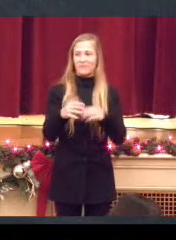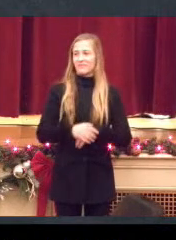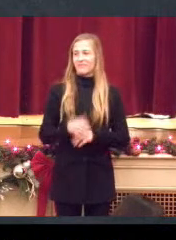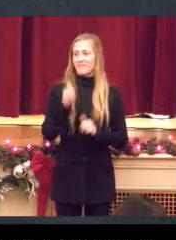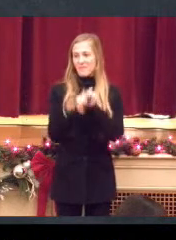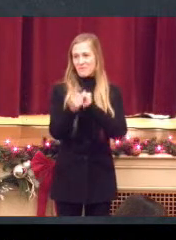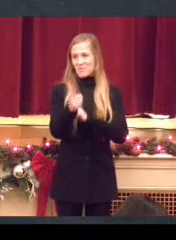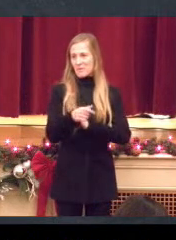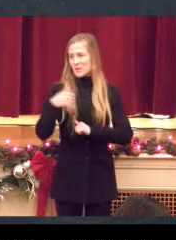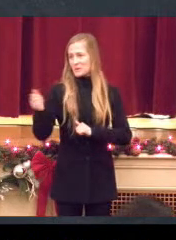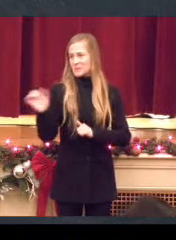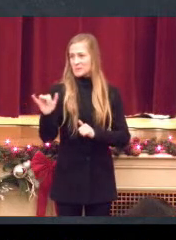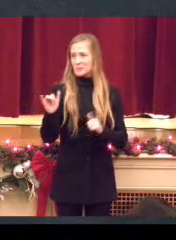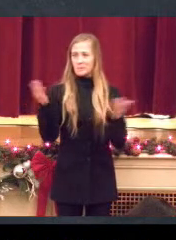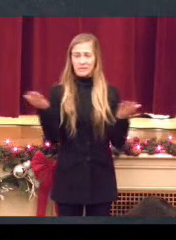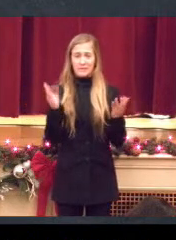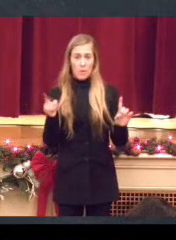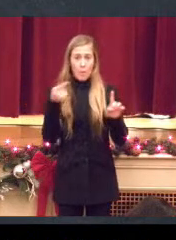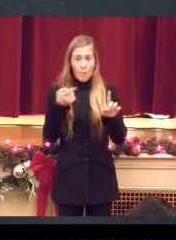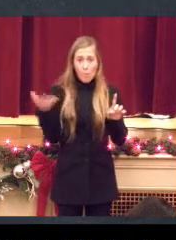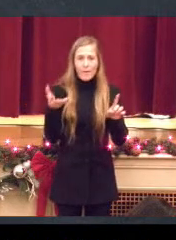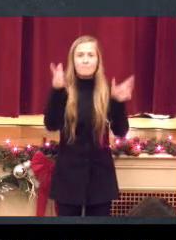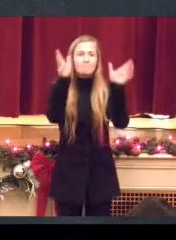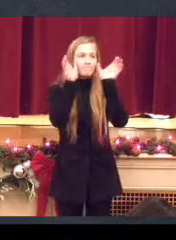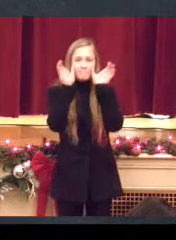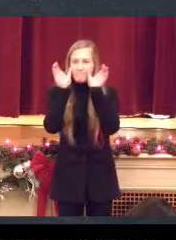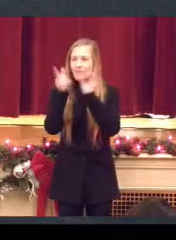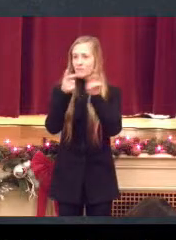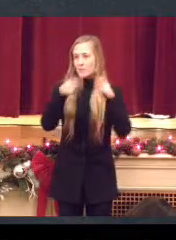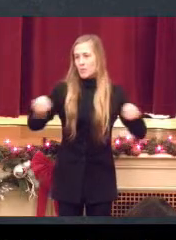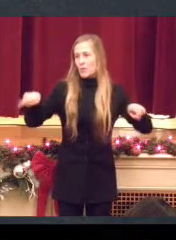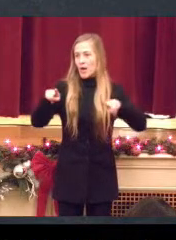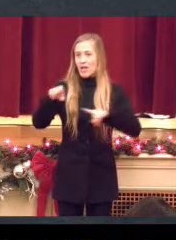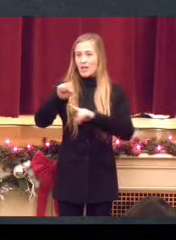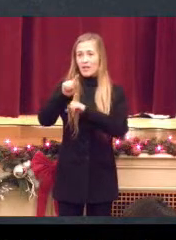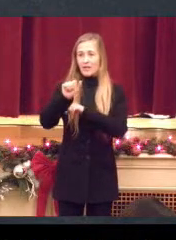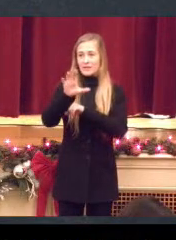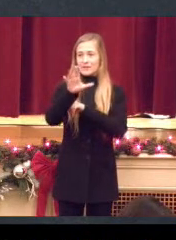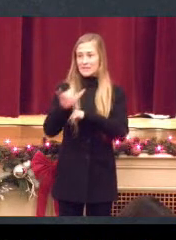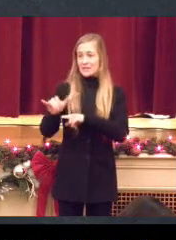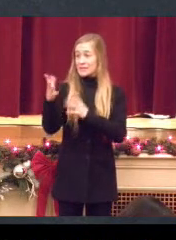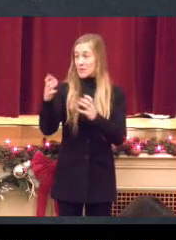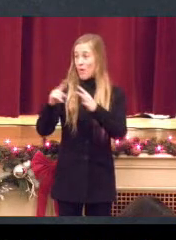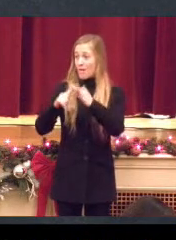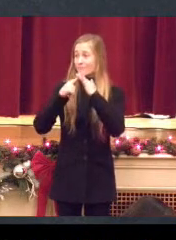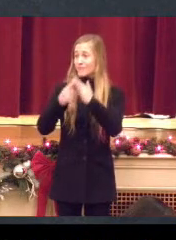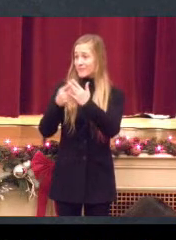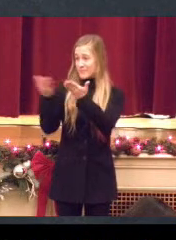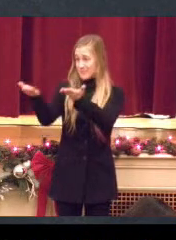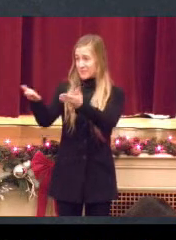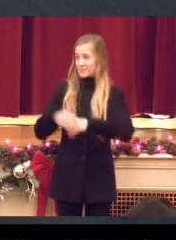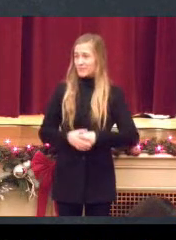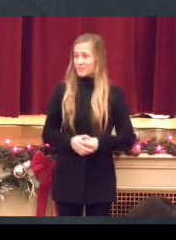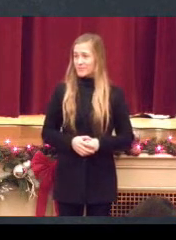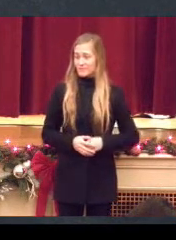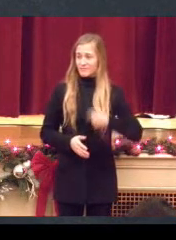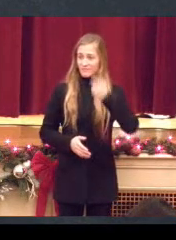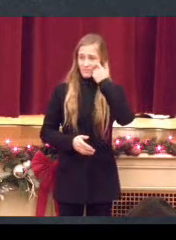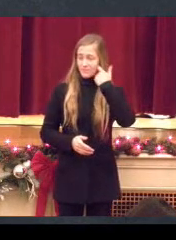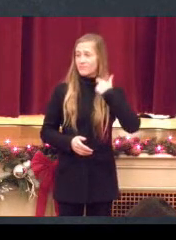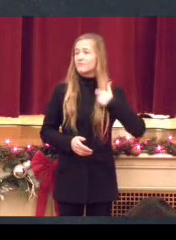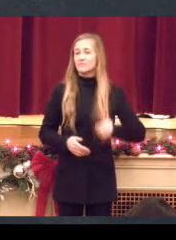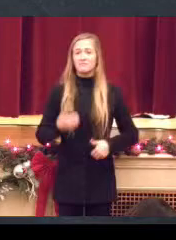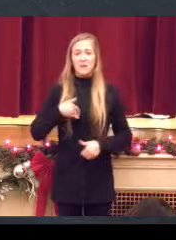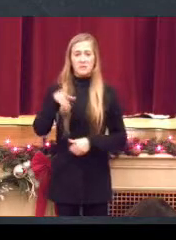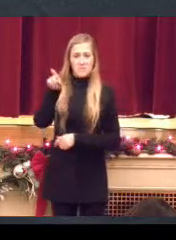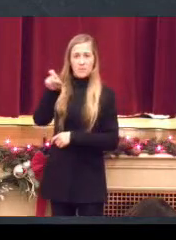we're here to hear from you. So Stacy, you want to start us off? Sure. I have a